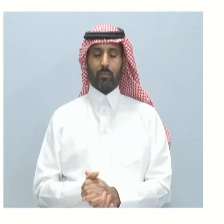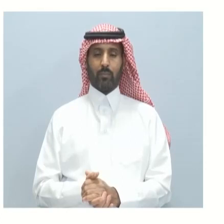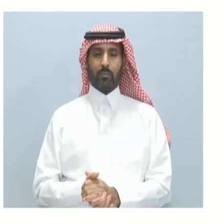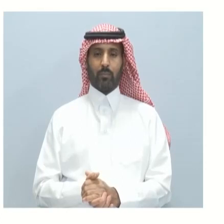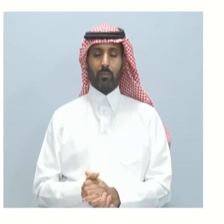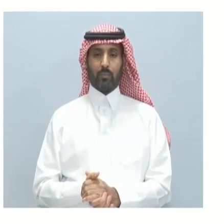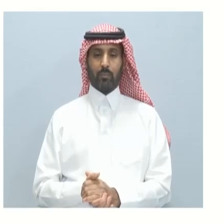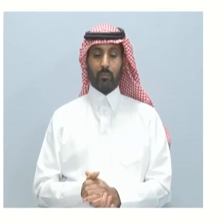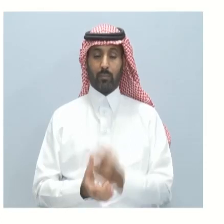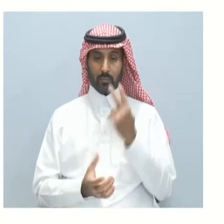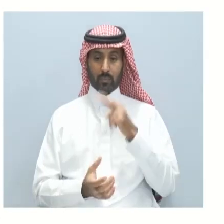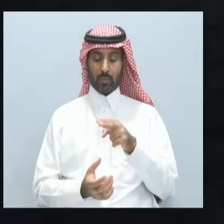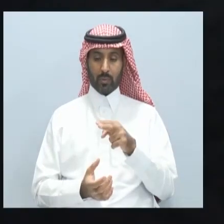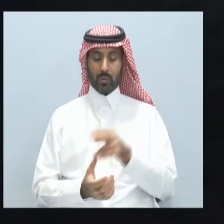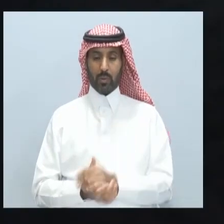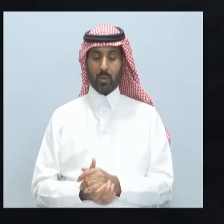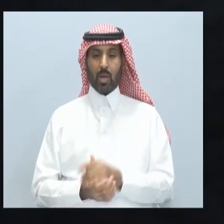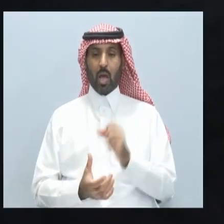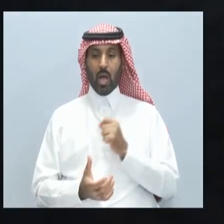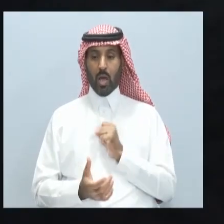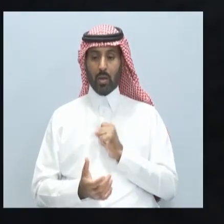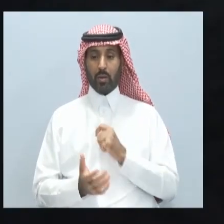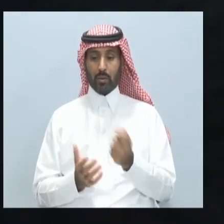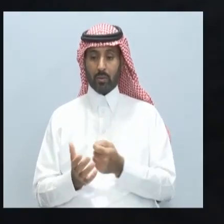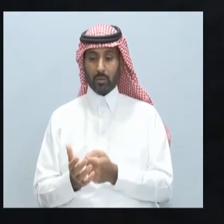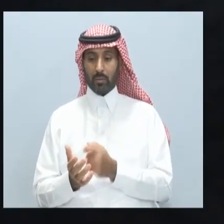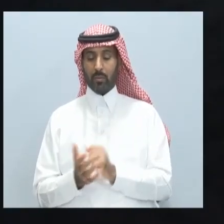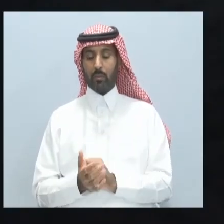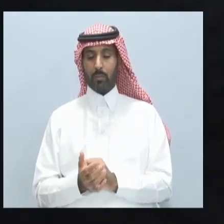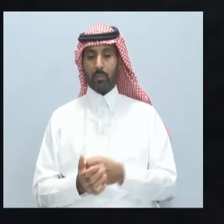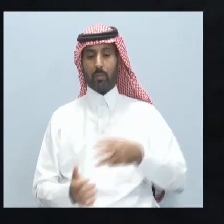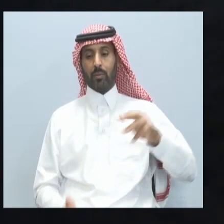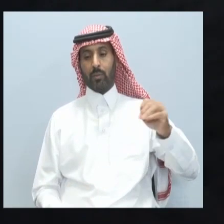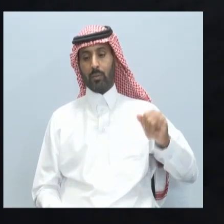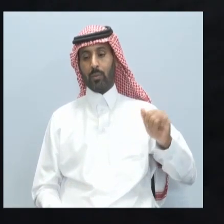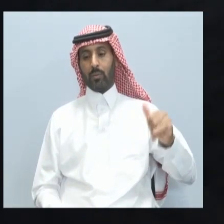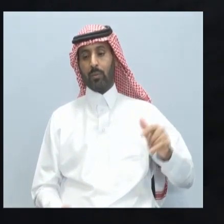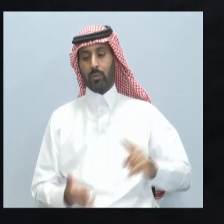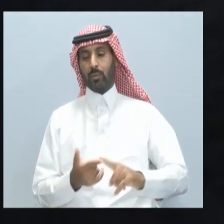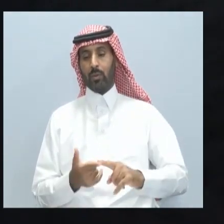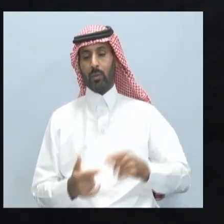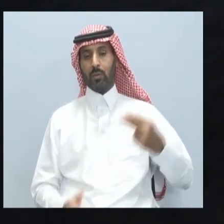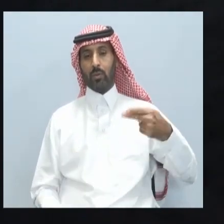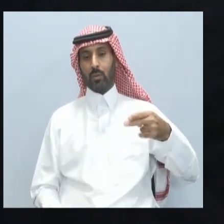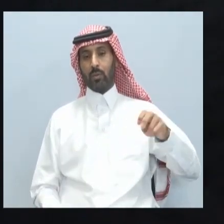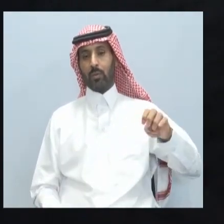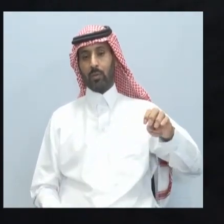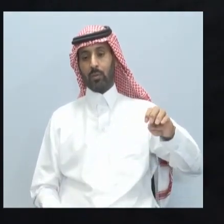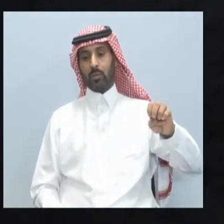Now you can see that I wrote about May and I also wrote about Hiba. Now I come